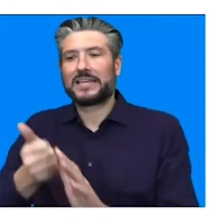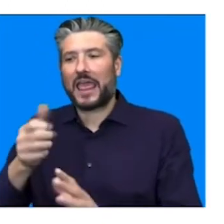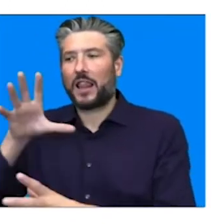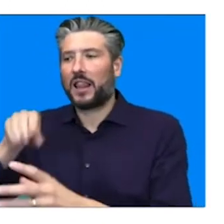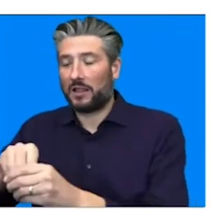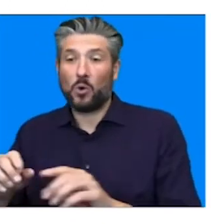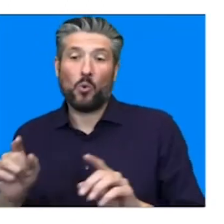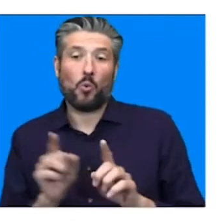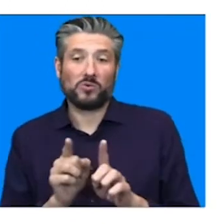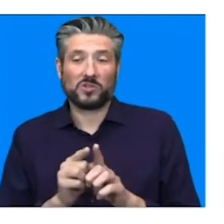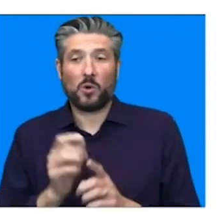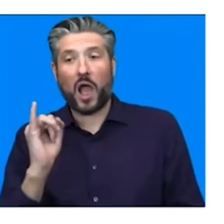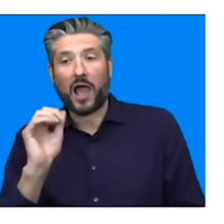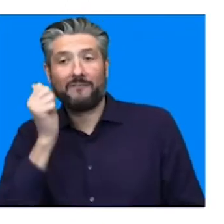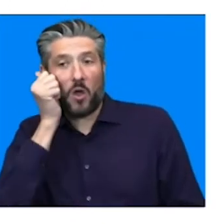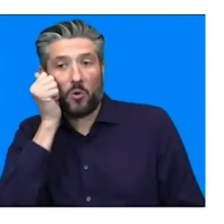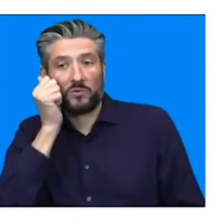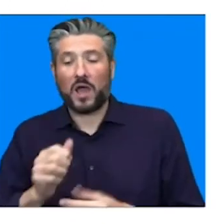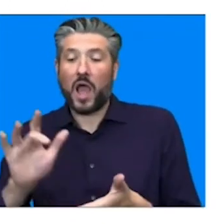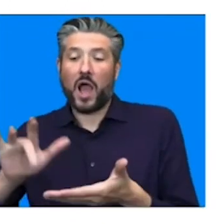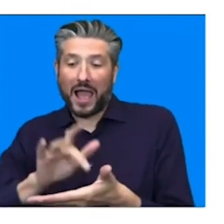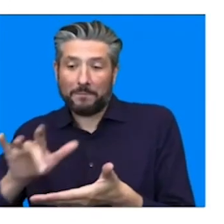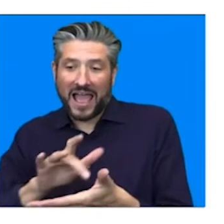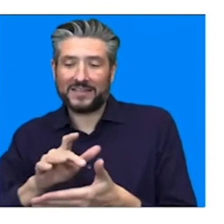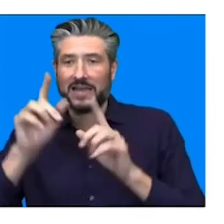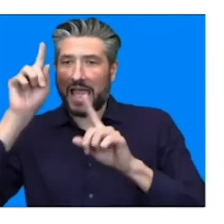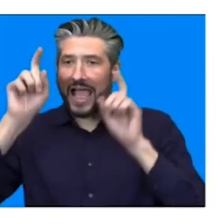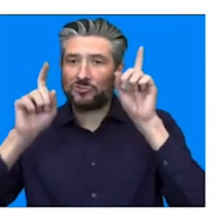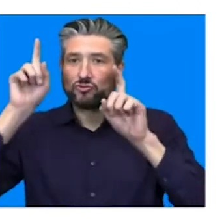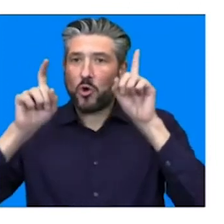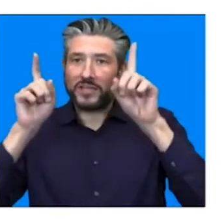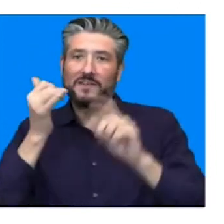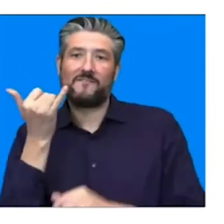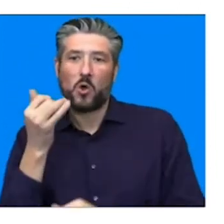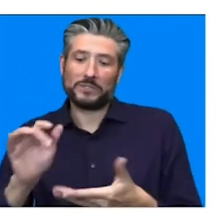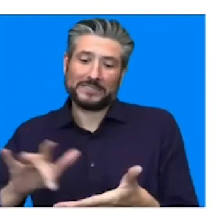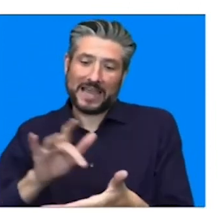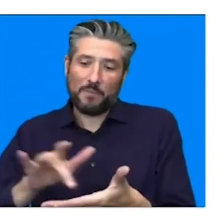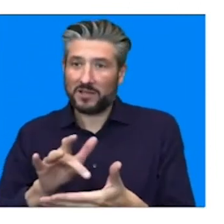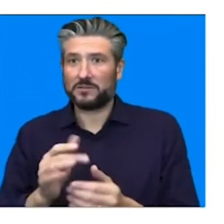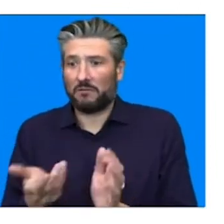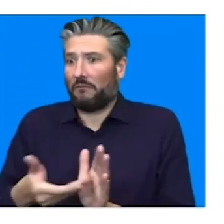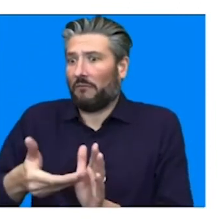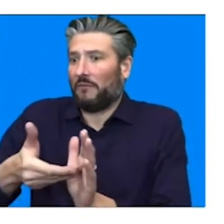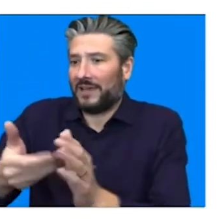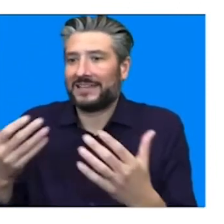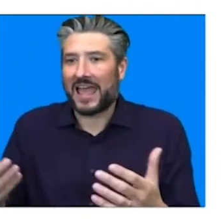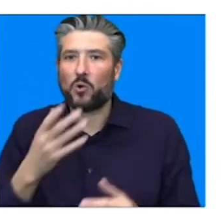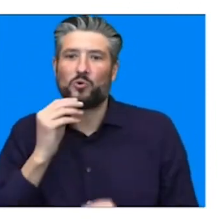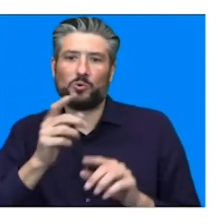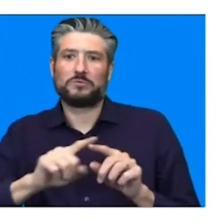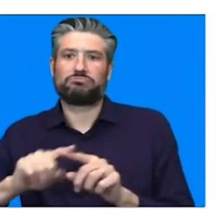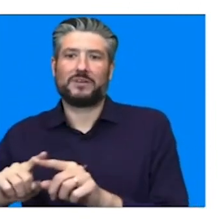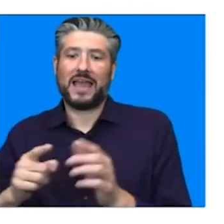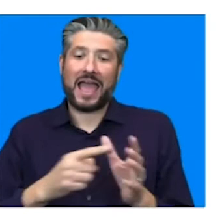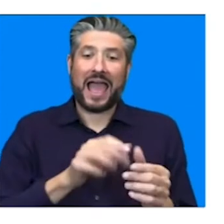or Android smartphones and tablets in addition to traditional computers, so the specific methods used, different apps and